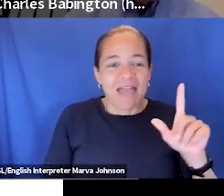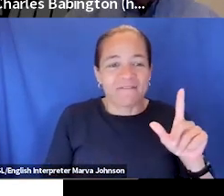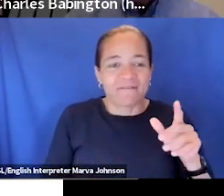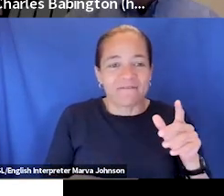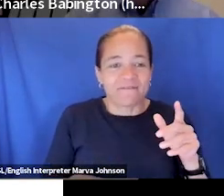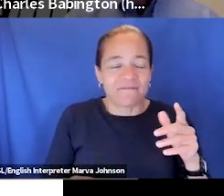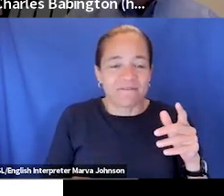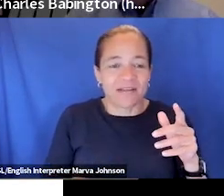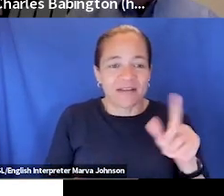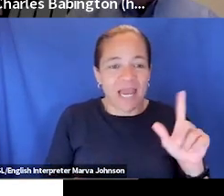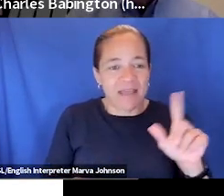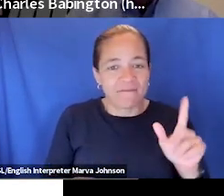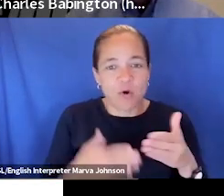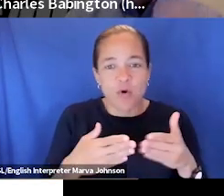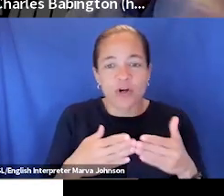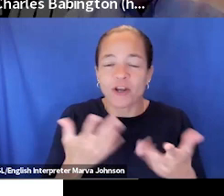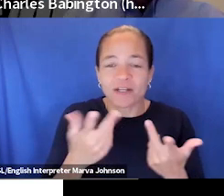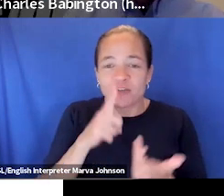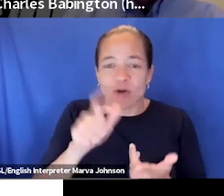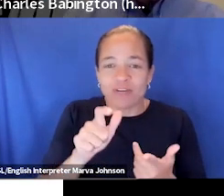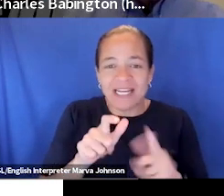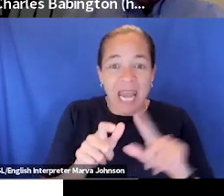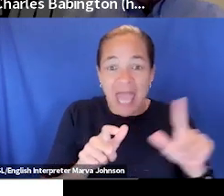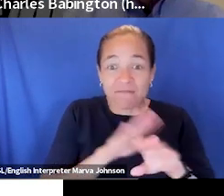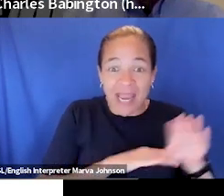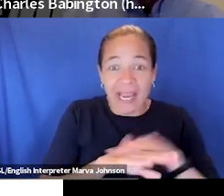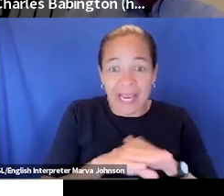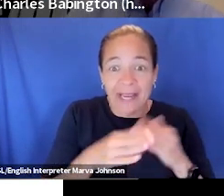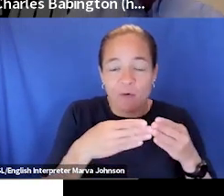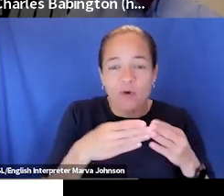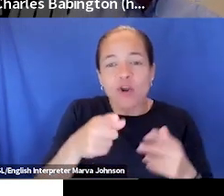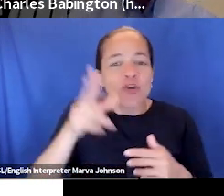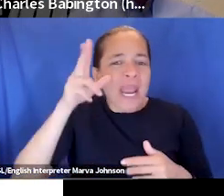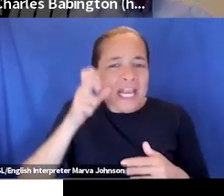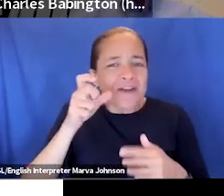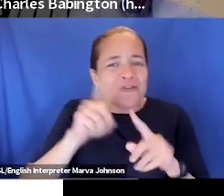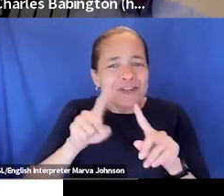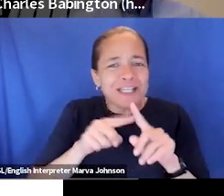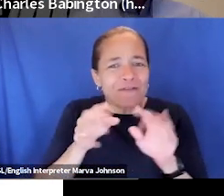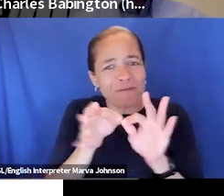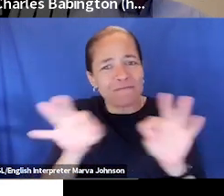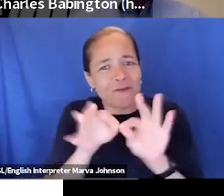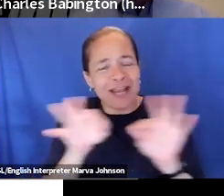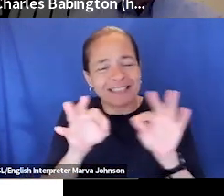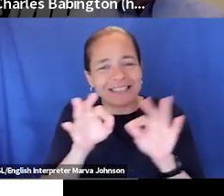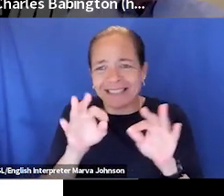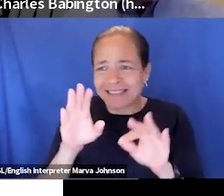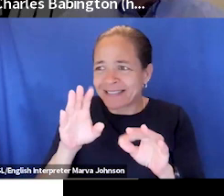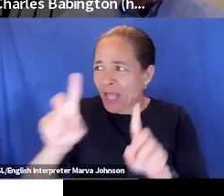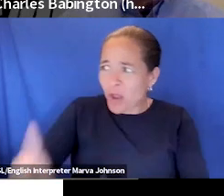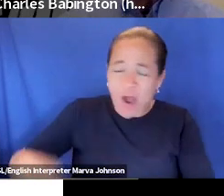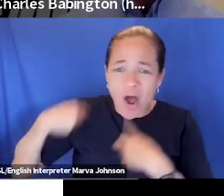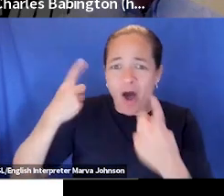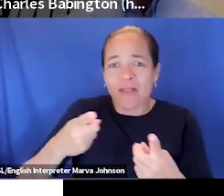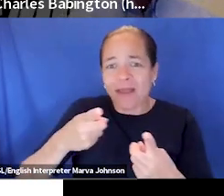hip, left knee. You don't need it. Left corner. We hear these phrases all our lives, and we stop thinking about how unnecessary they are. All